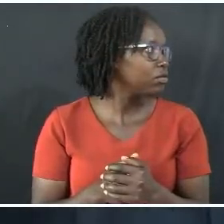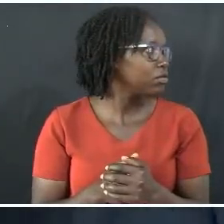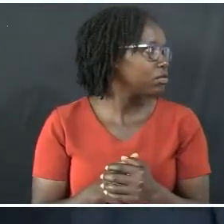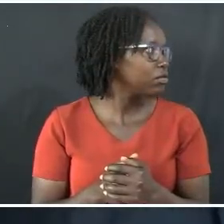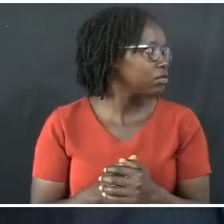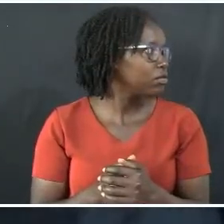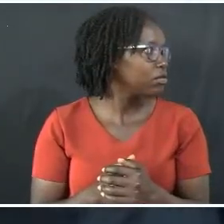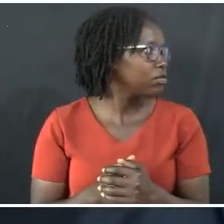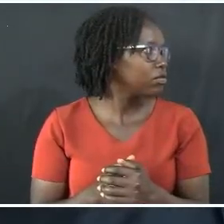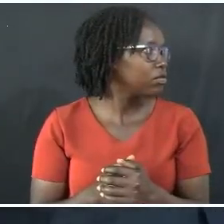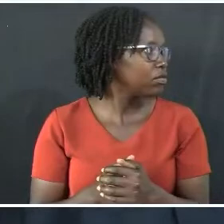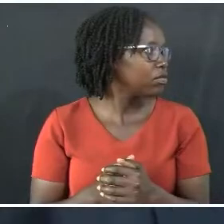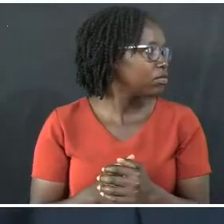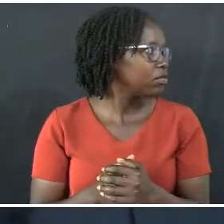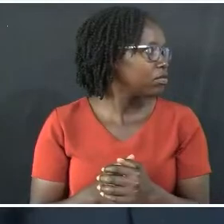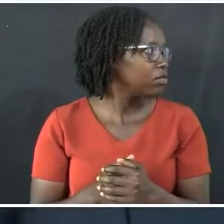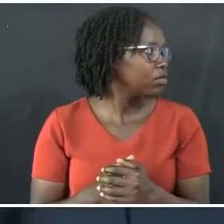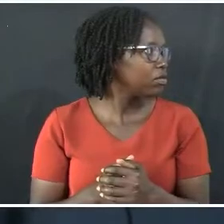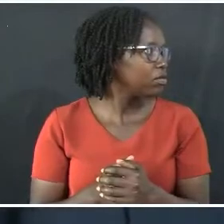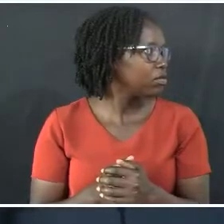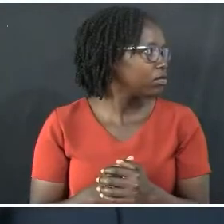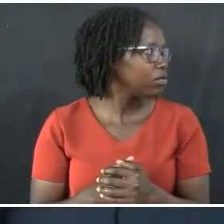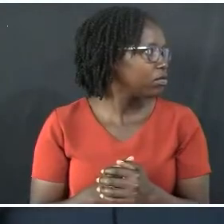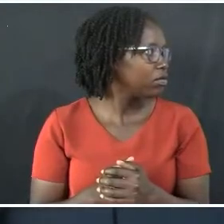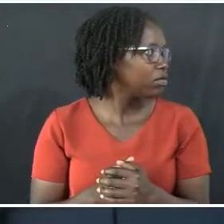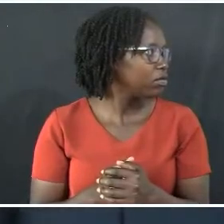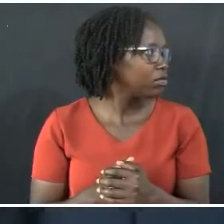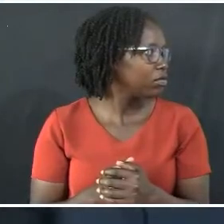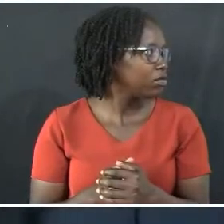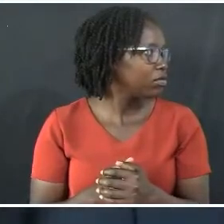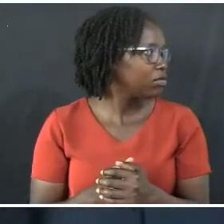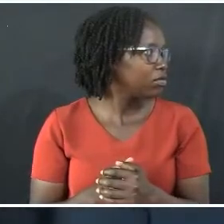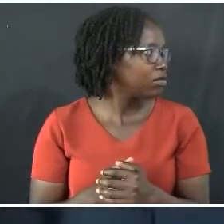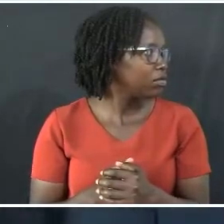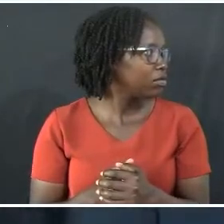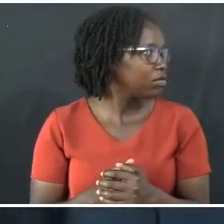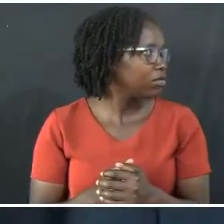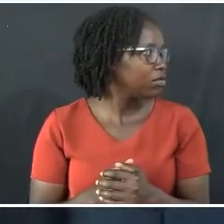Ah, Pastor, you have done well. Now,